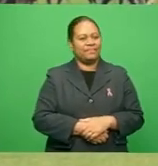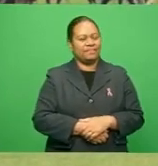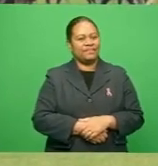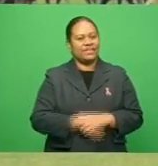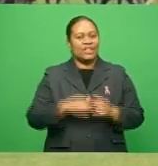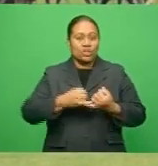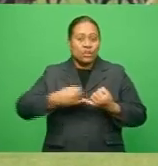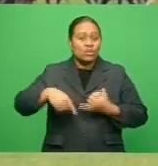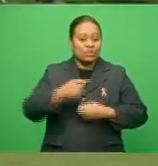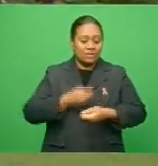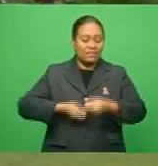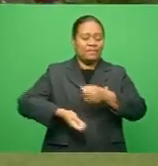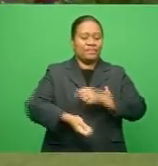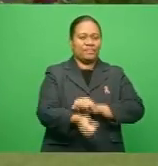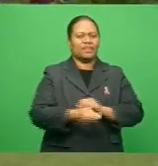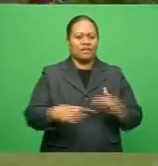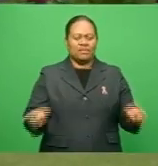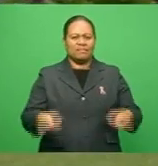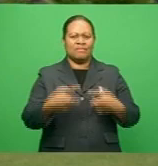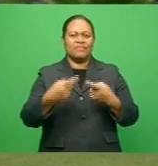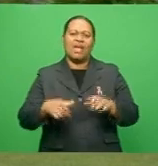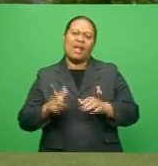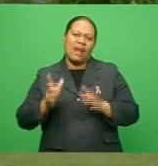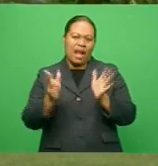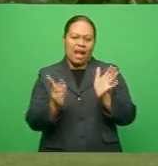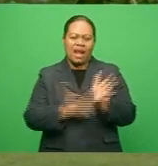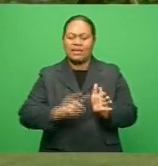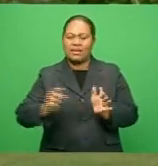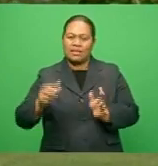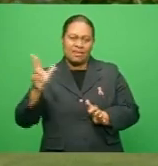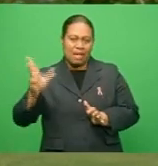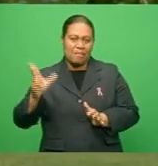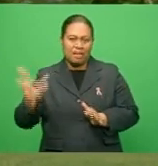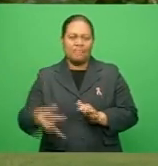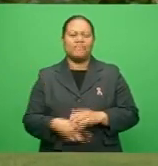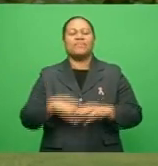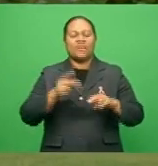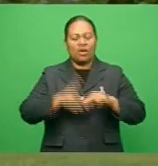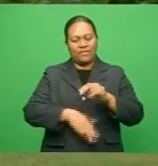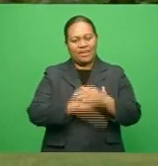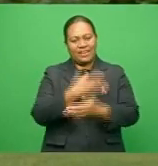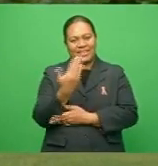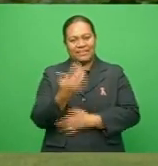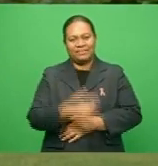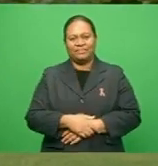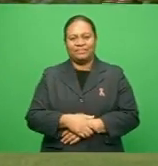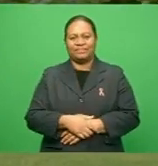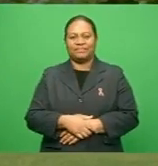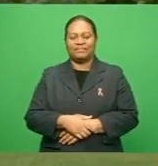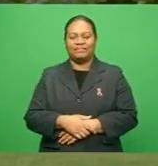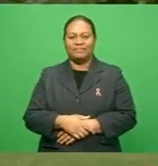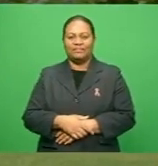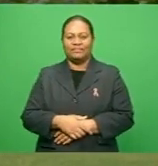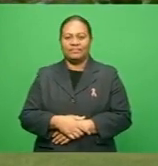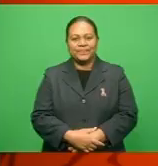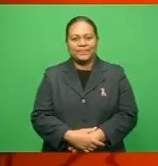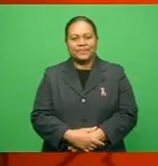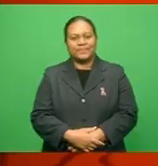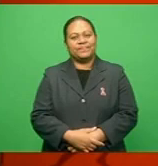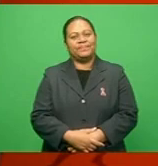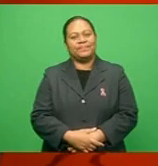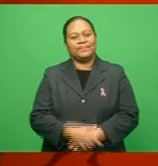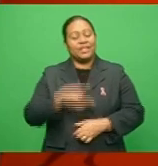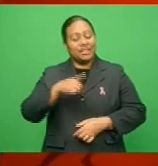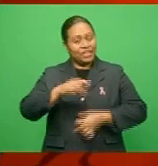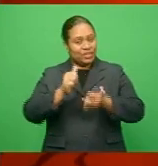Suva Cricket will take on the Via tomorrow and Lakemba in their last pool match on Friday. Tali Materukula, FBC Sports.